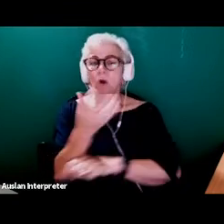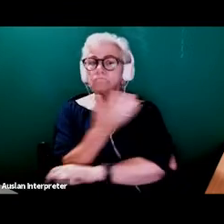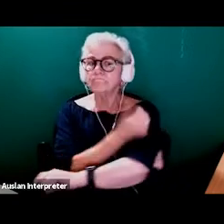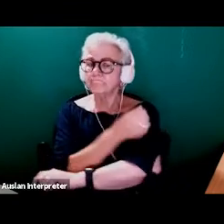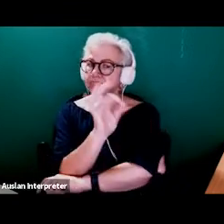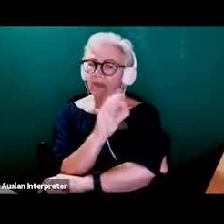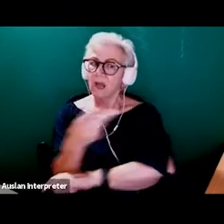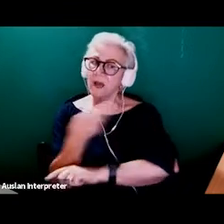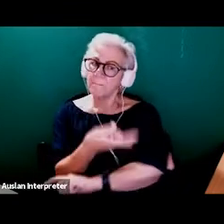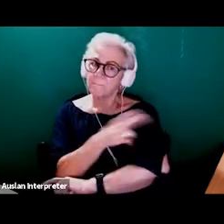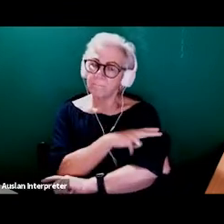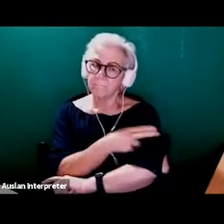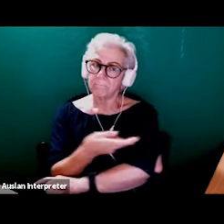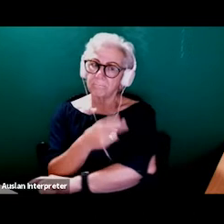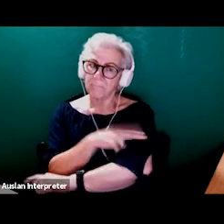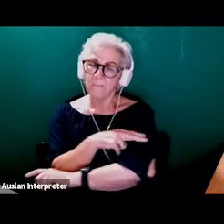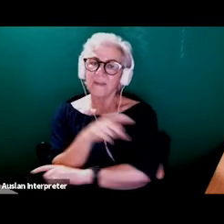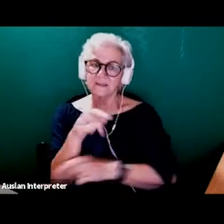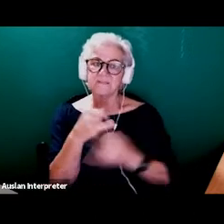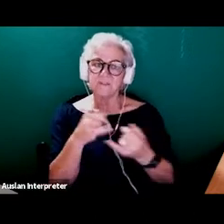comparatively low.